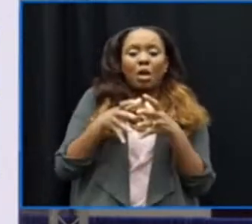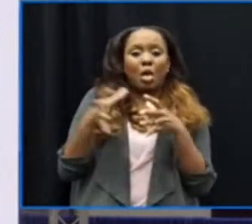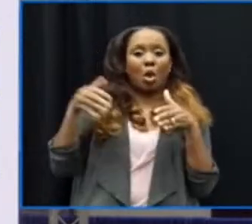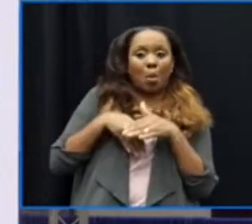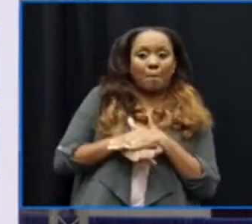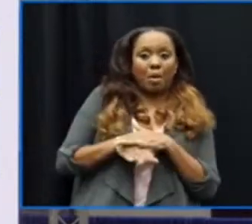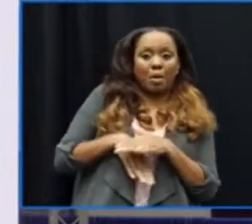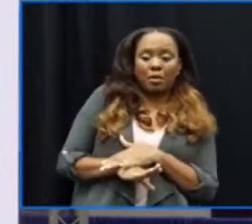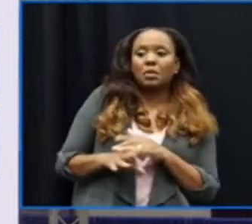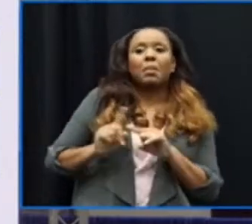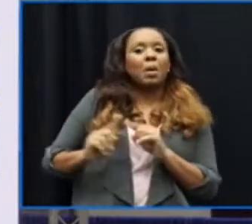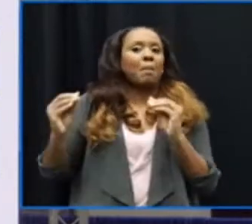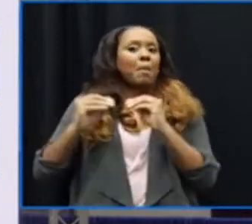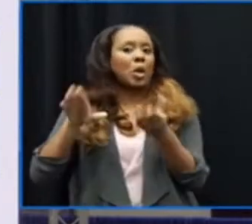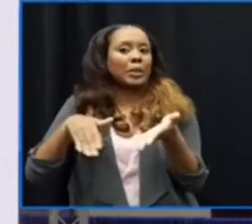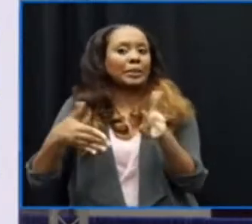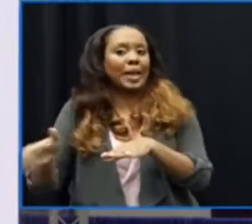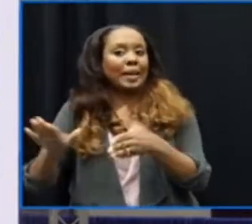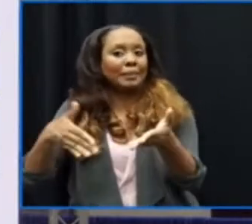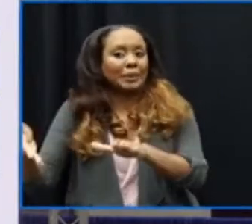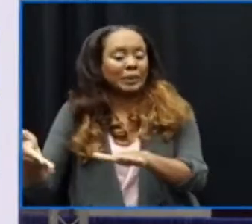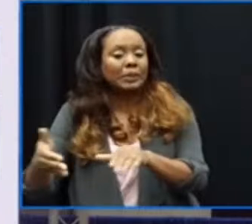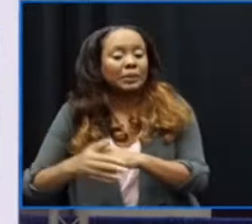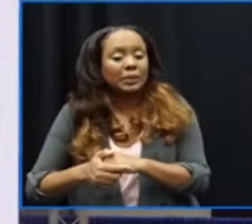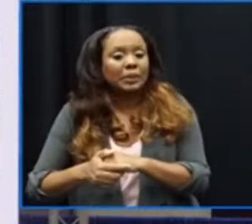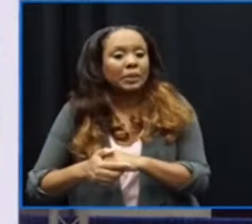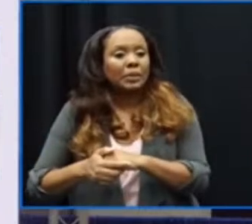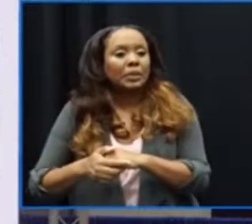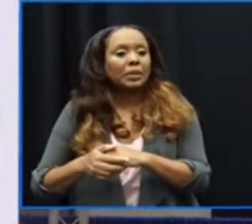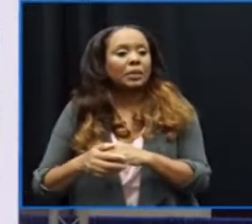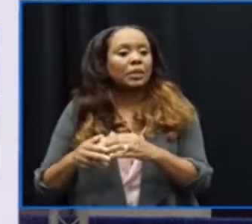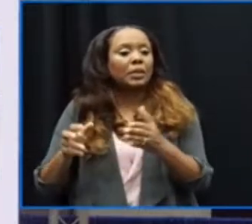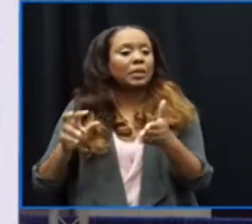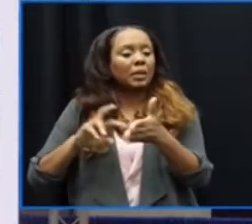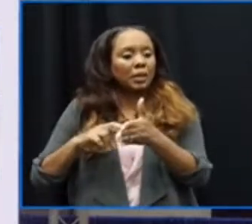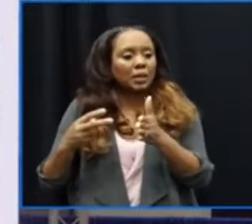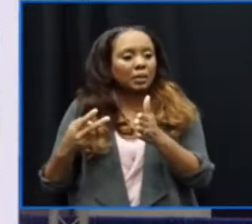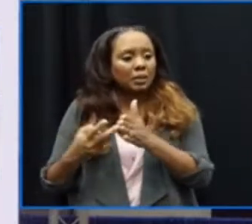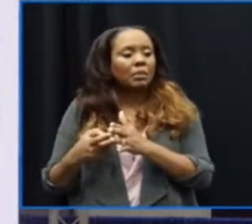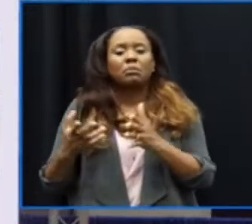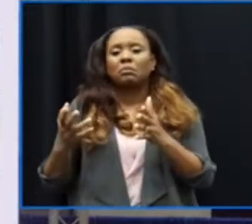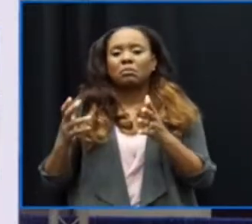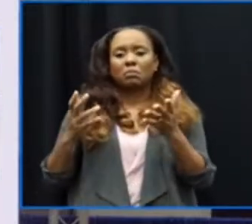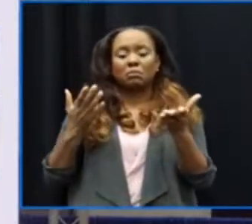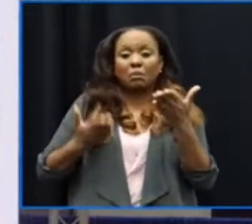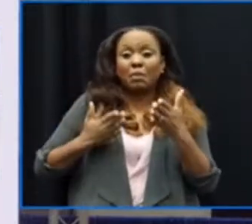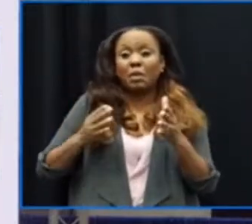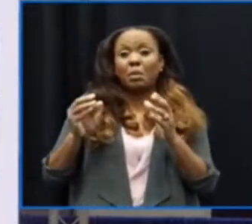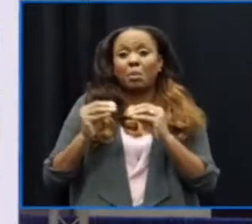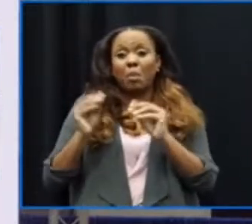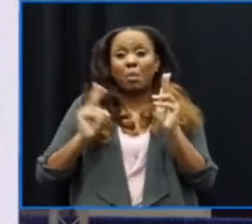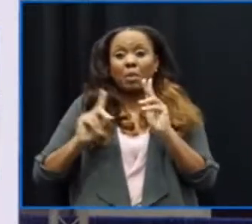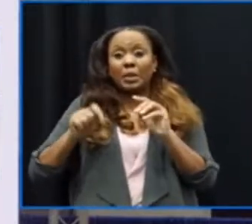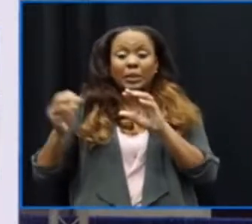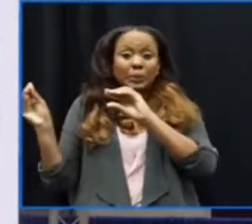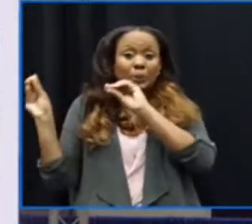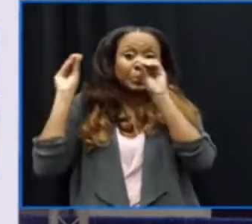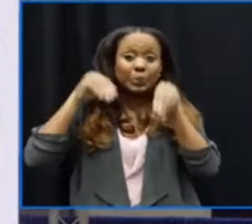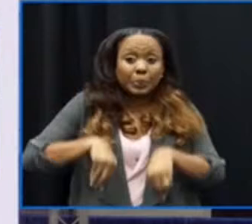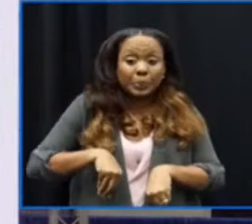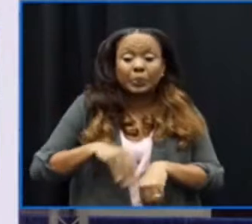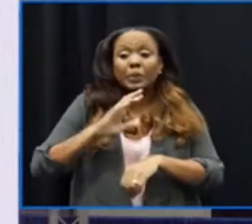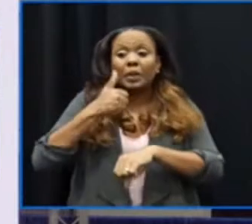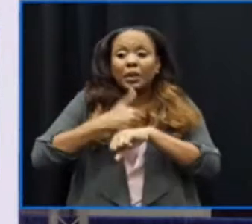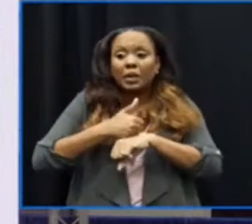of the population is now negative. We believe that migration outward continues, and so the population is